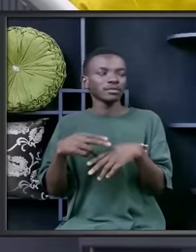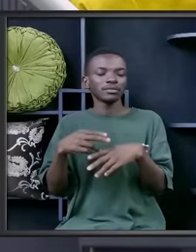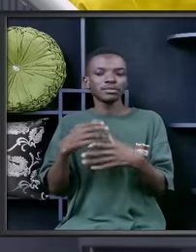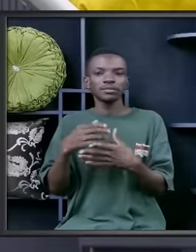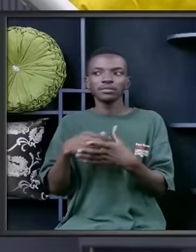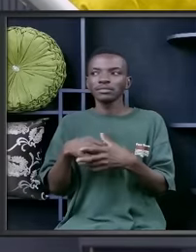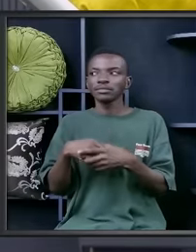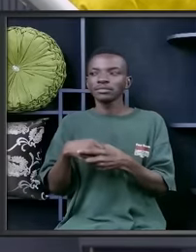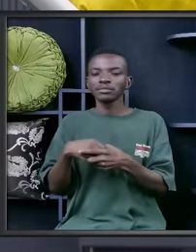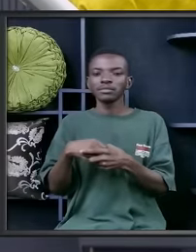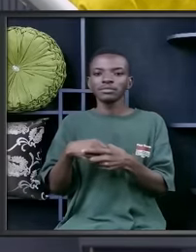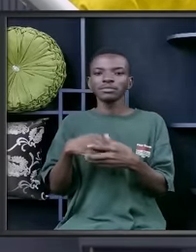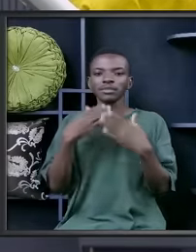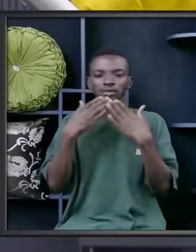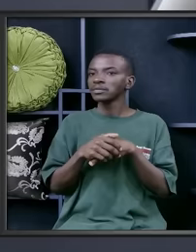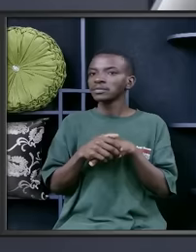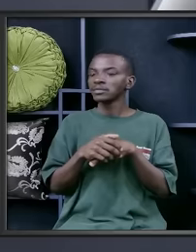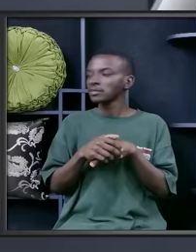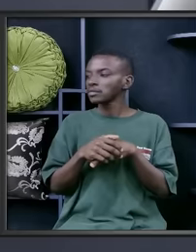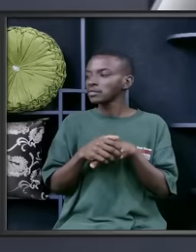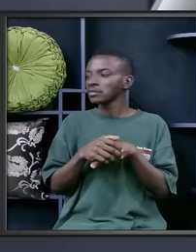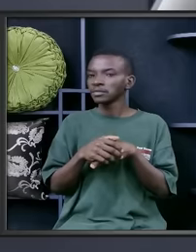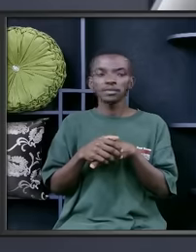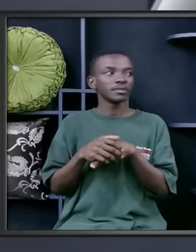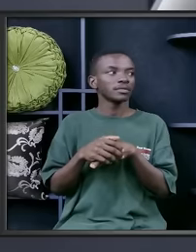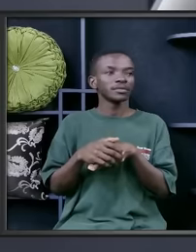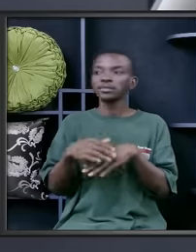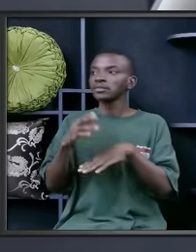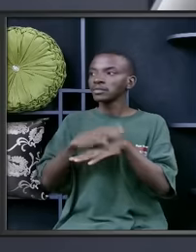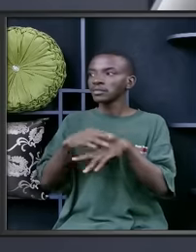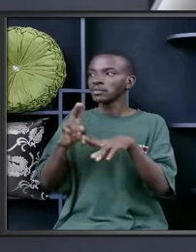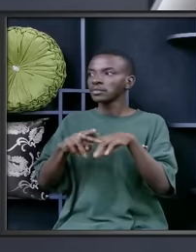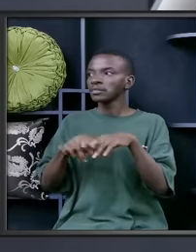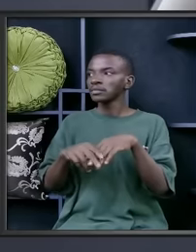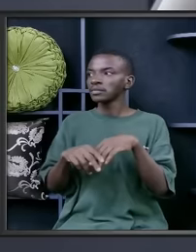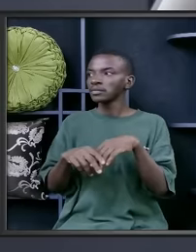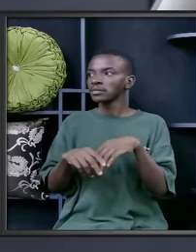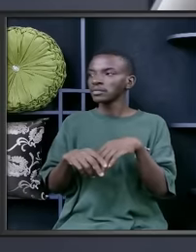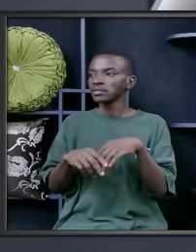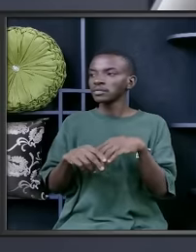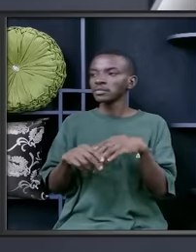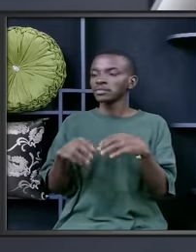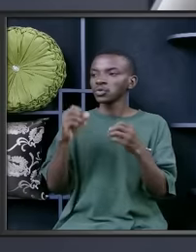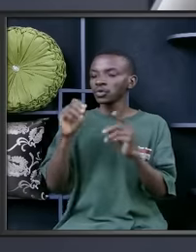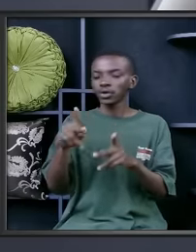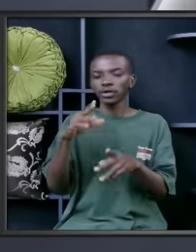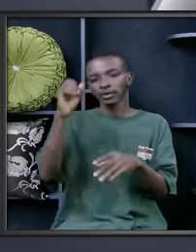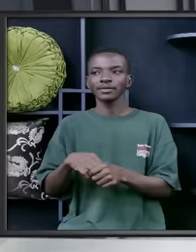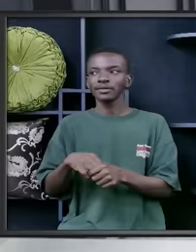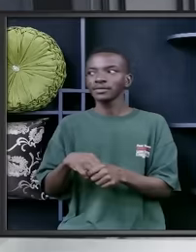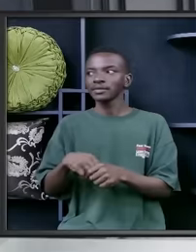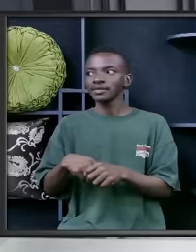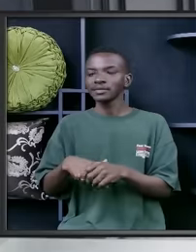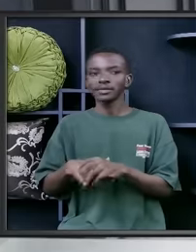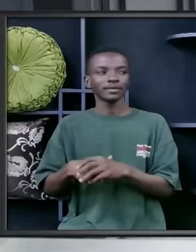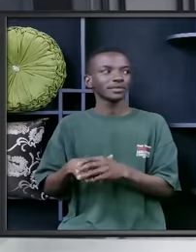take support you with. Okay, sir. Thank you very much. Thank you, sir. Madam, go back, go sit down. Eh? Okay. Sorry, you'll be okay by the grace of God.